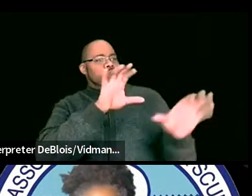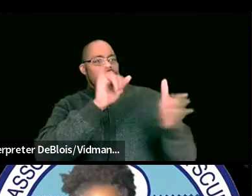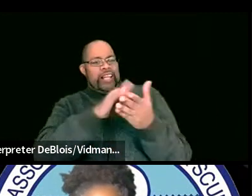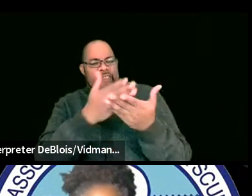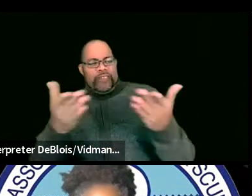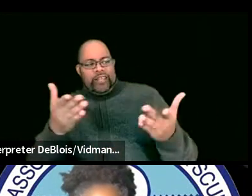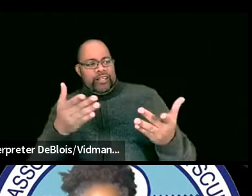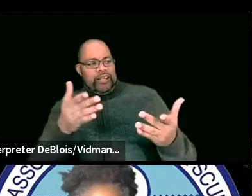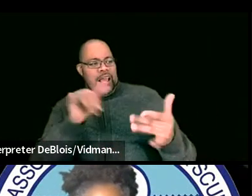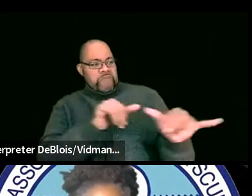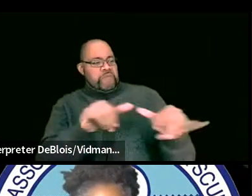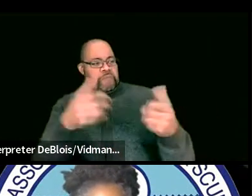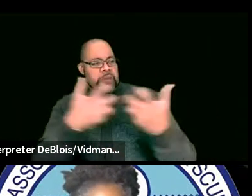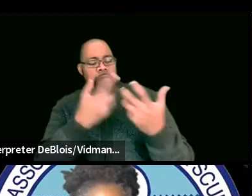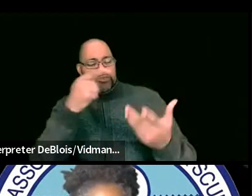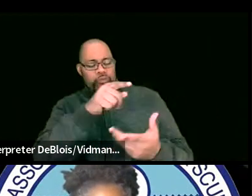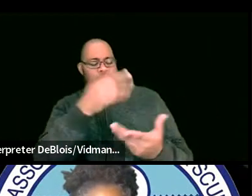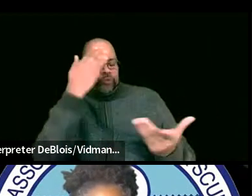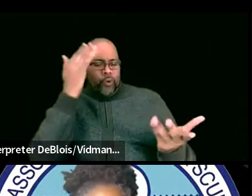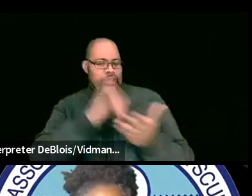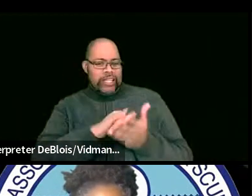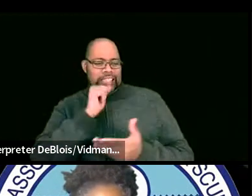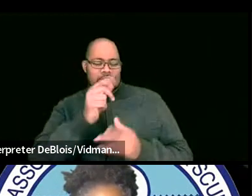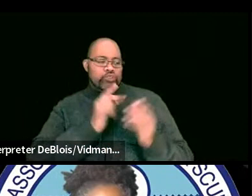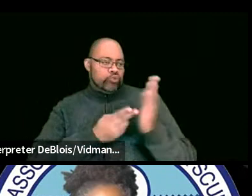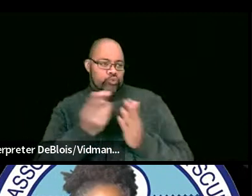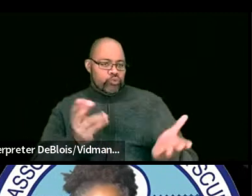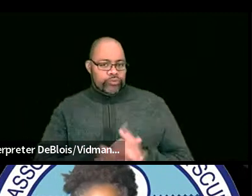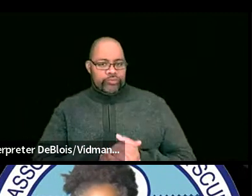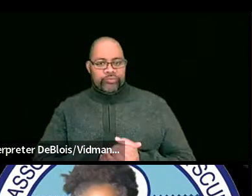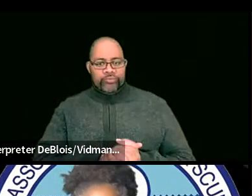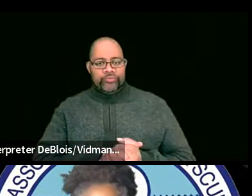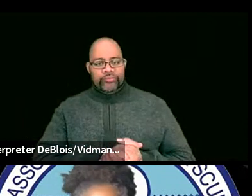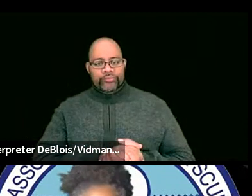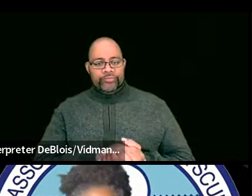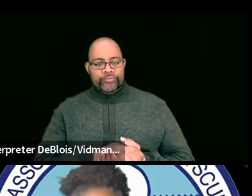thing. Because obviously we all know that that's not true.